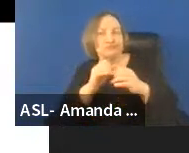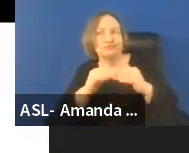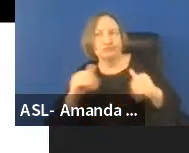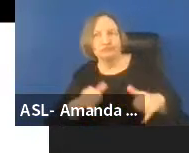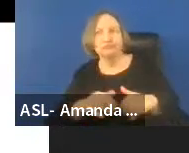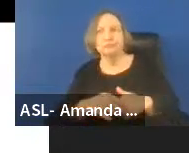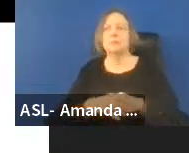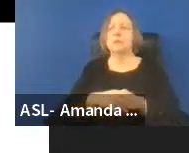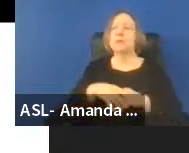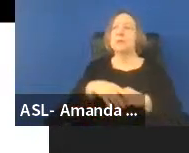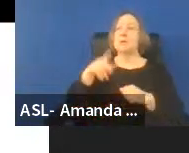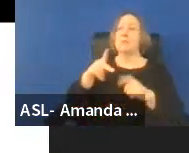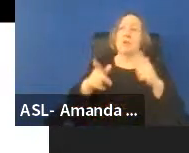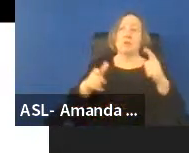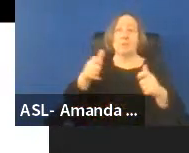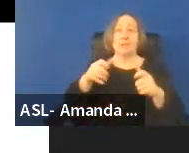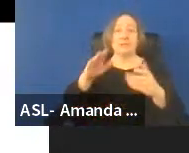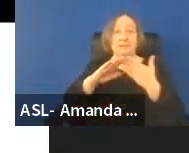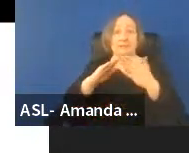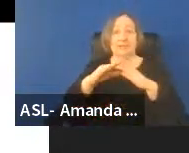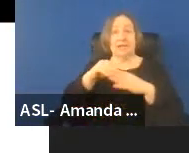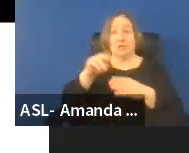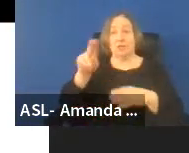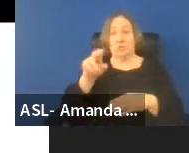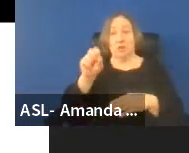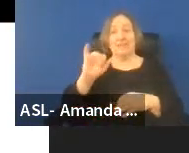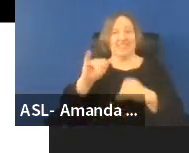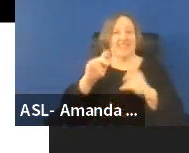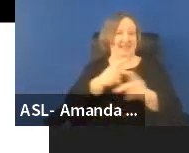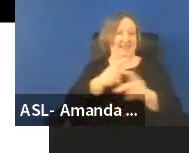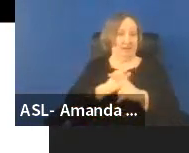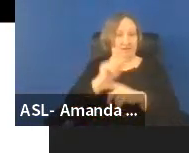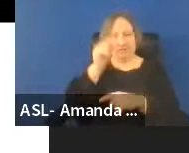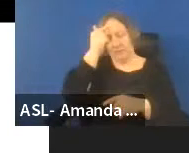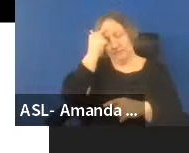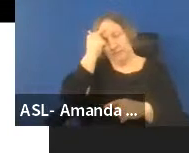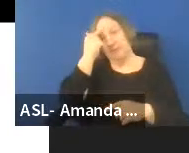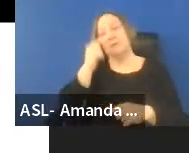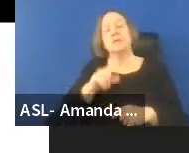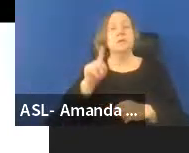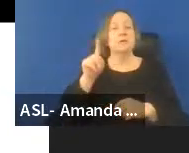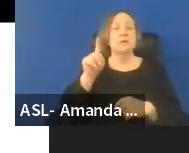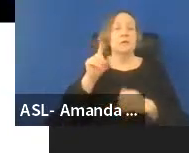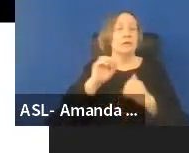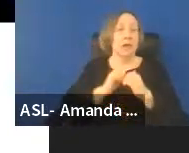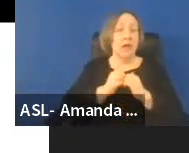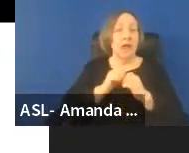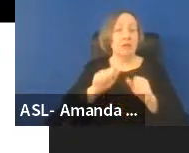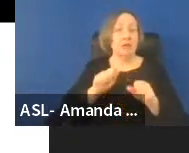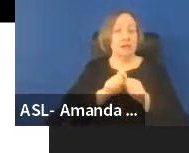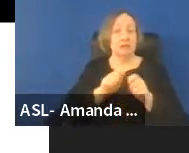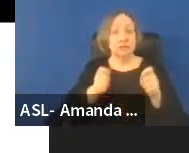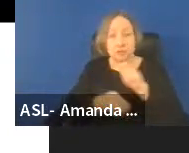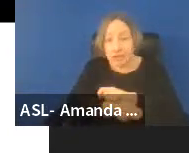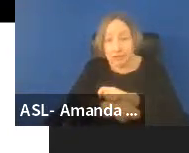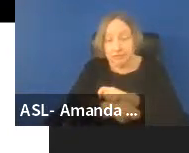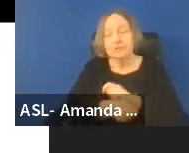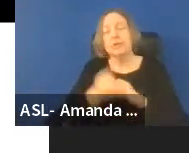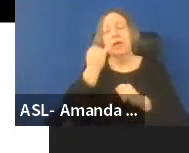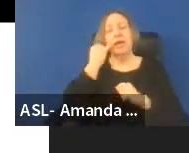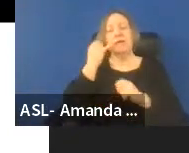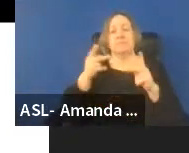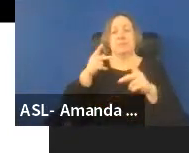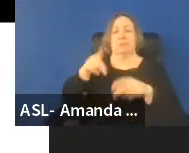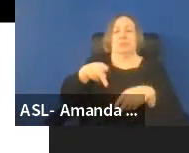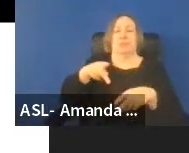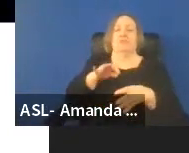is the largest city in the United States with this form of government, and the only way it can be changed is if Portlanders